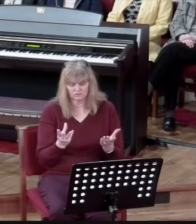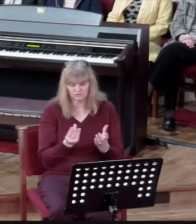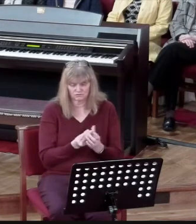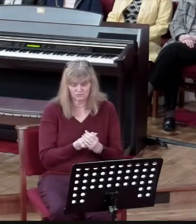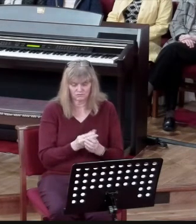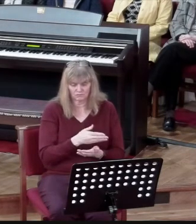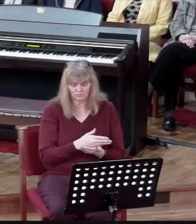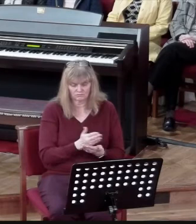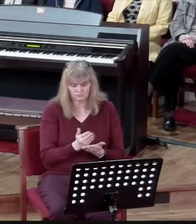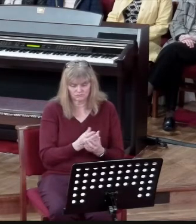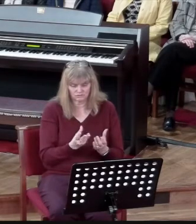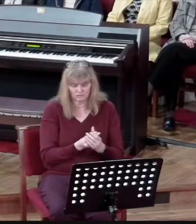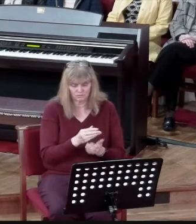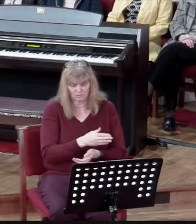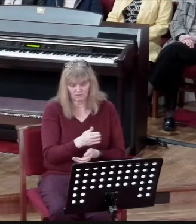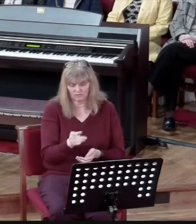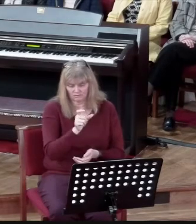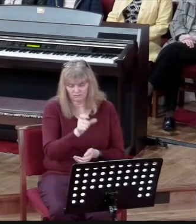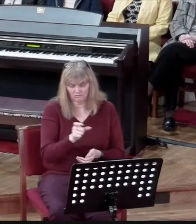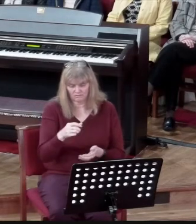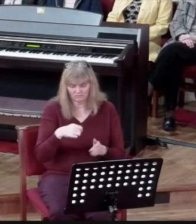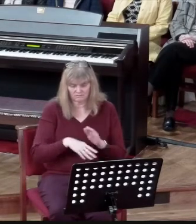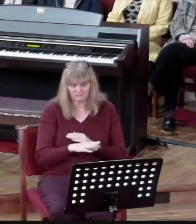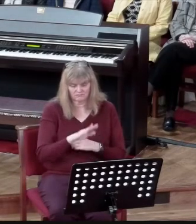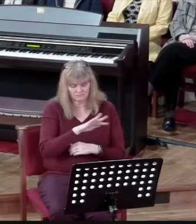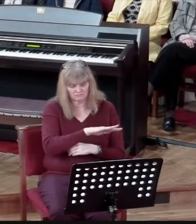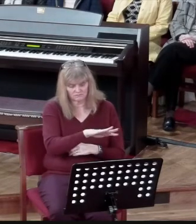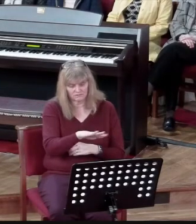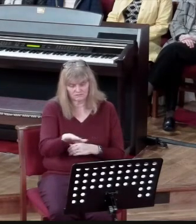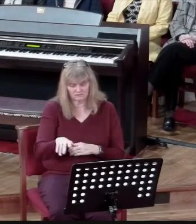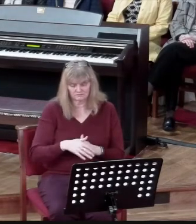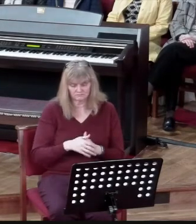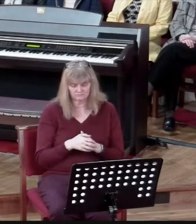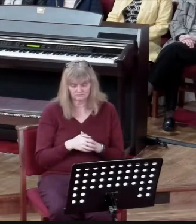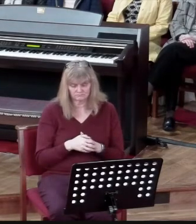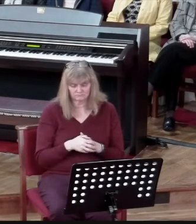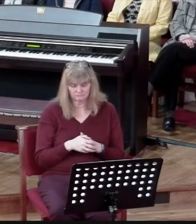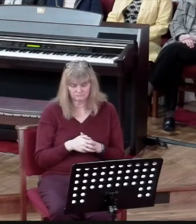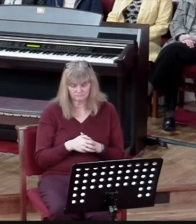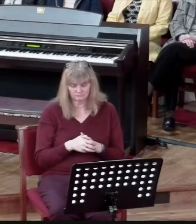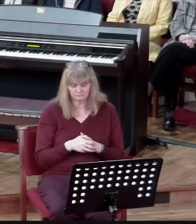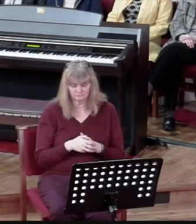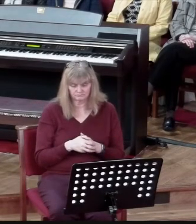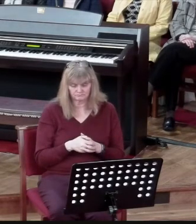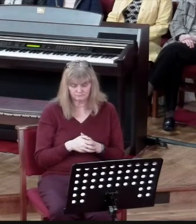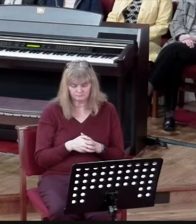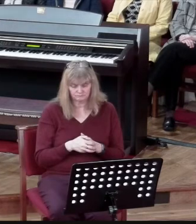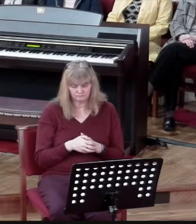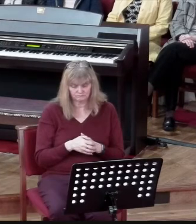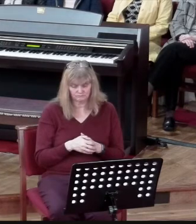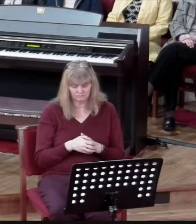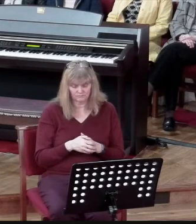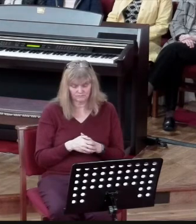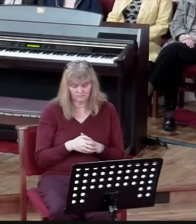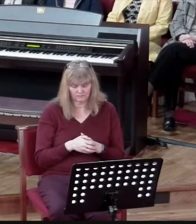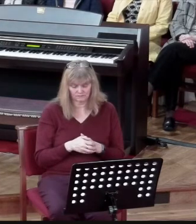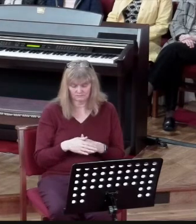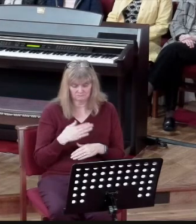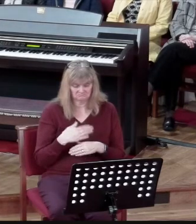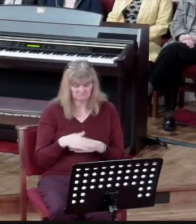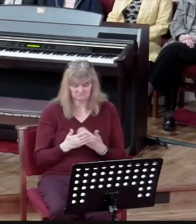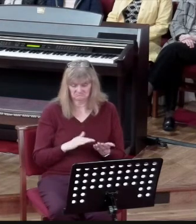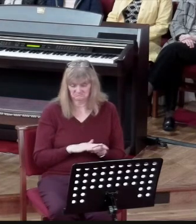Jesus said. And they cannot do that on their own. No matter how expert they may be, no matter what techniques